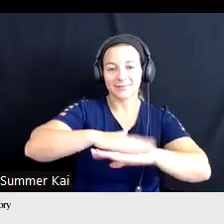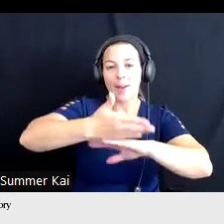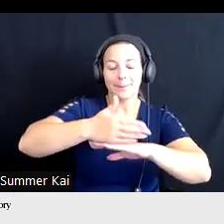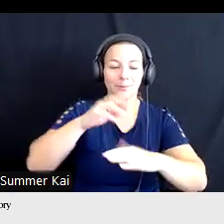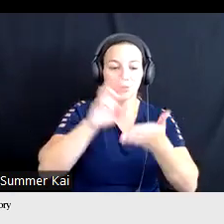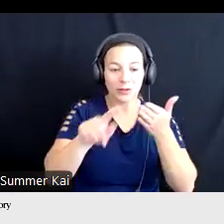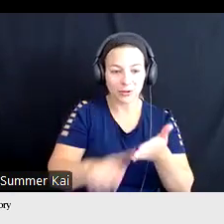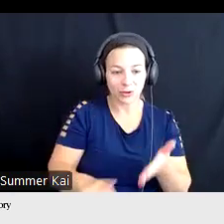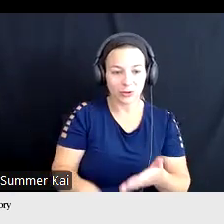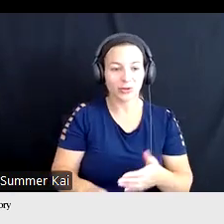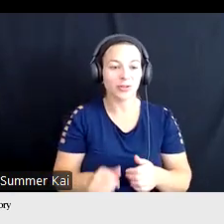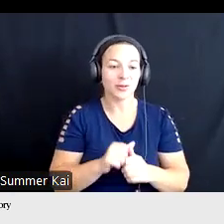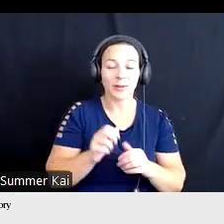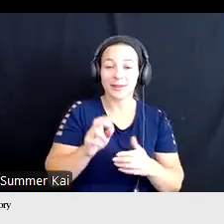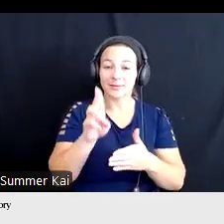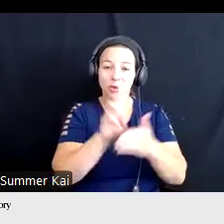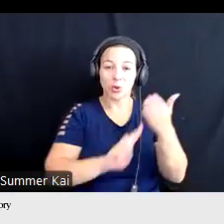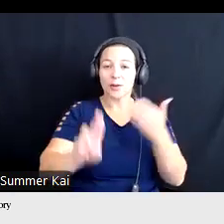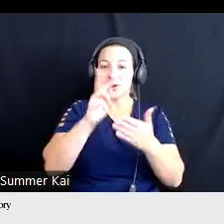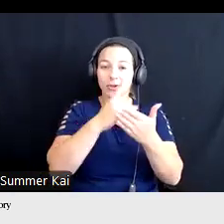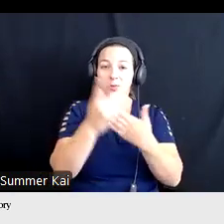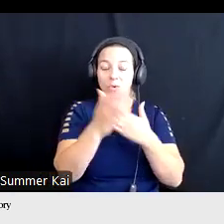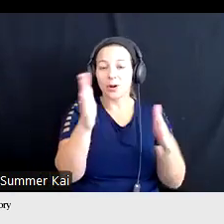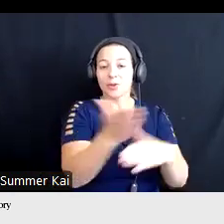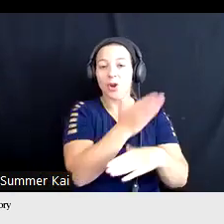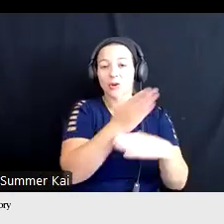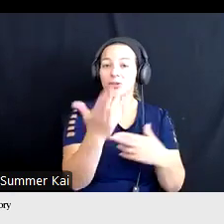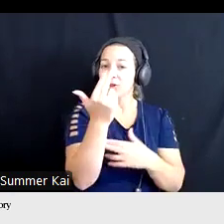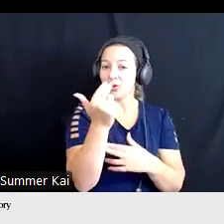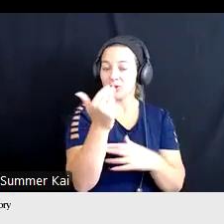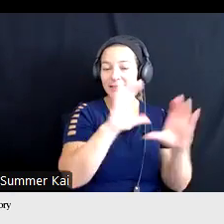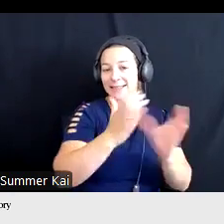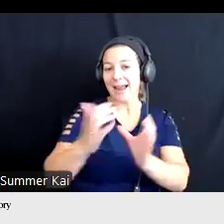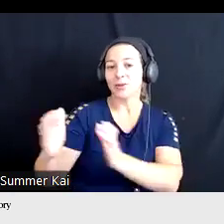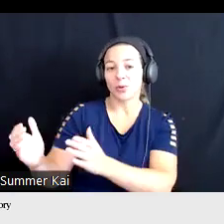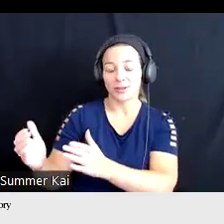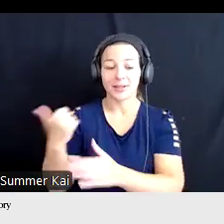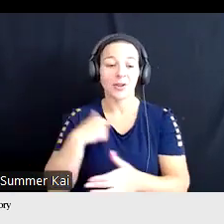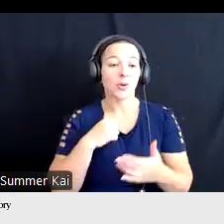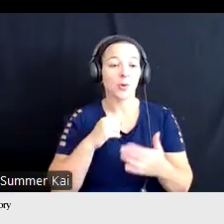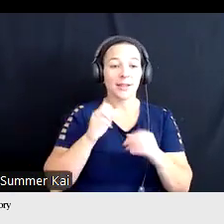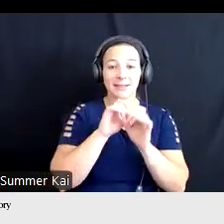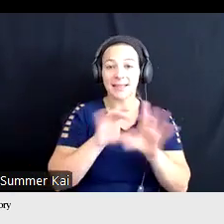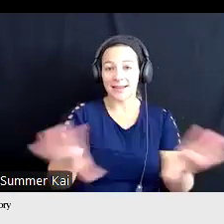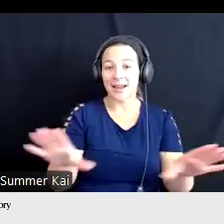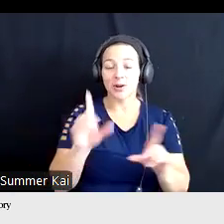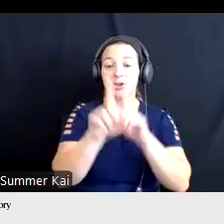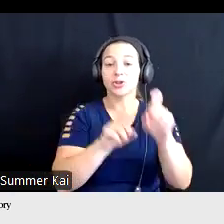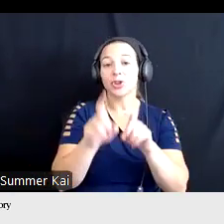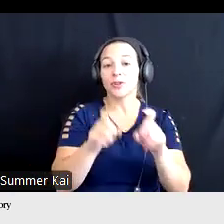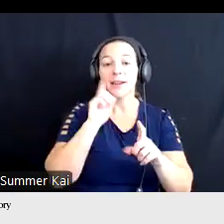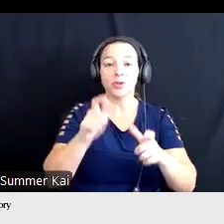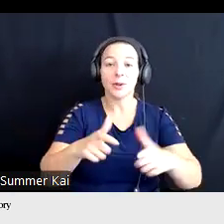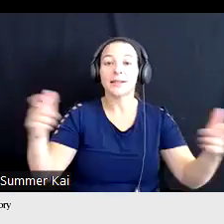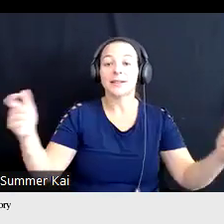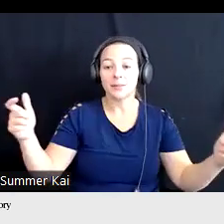of programs across 13 categories I'll cover on the next slide. We launched a survey to expand and validate our